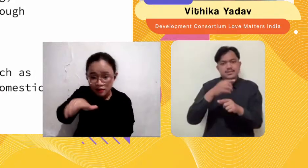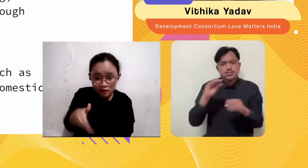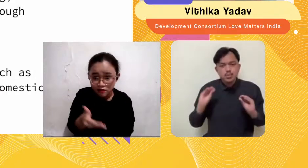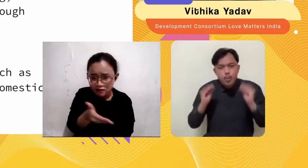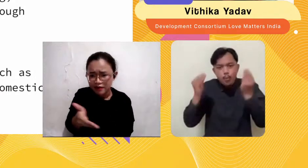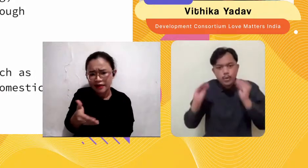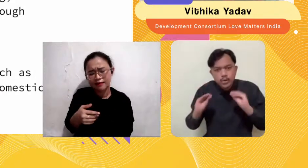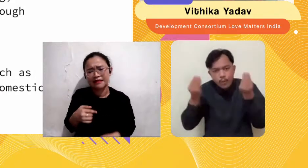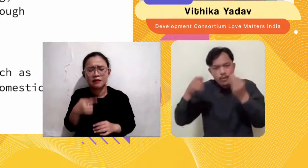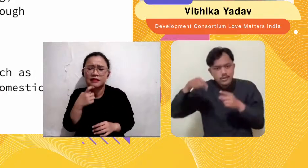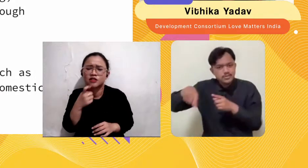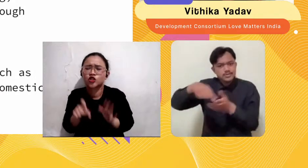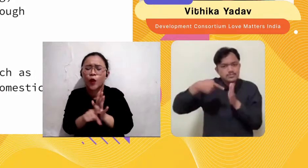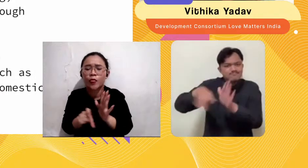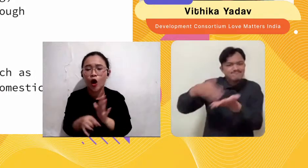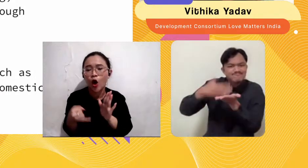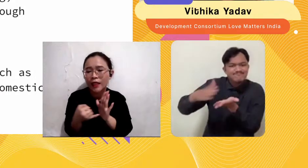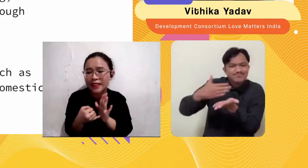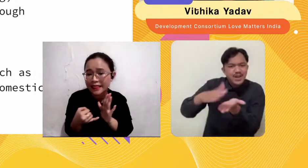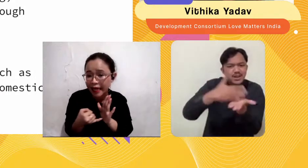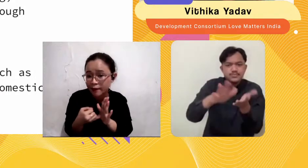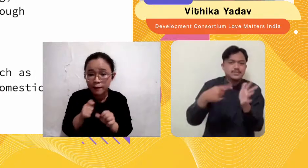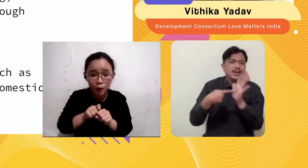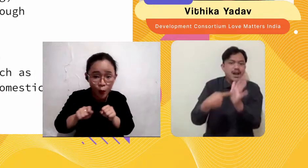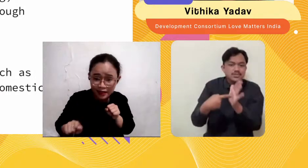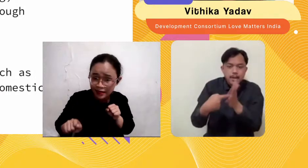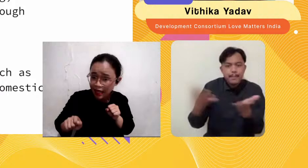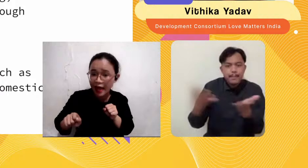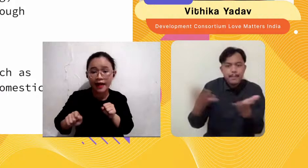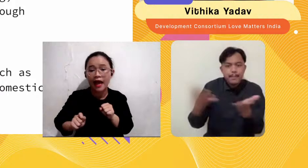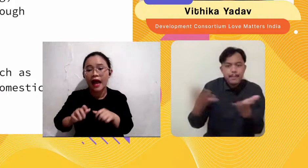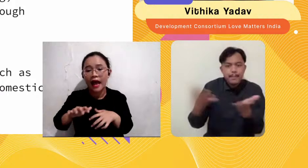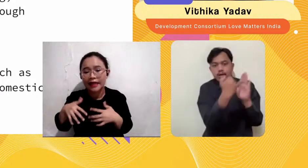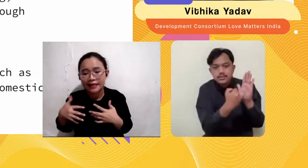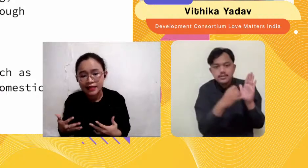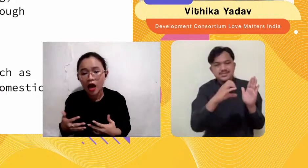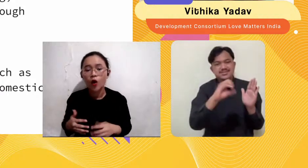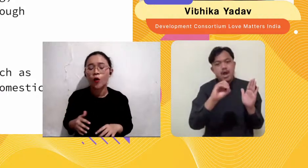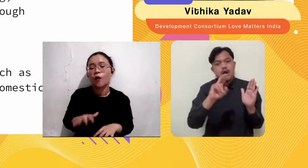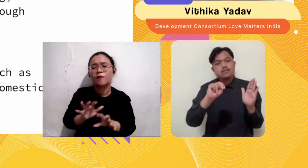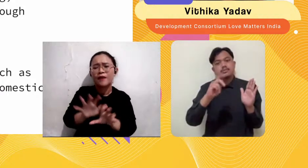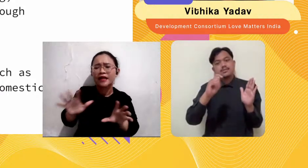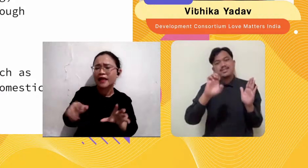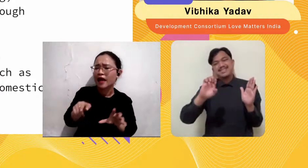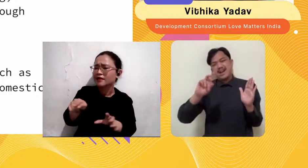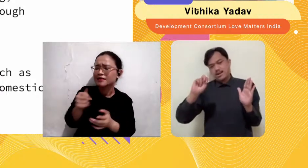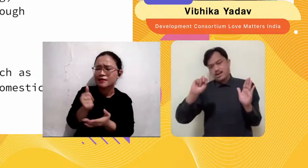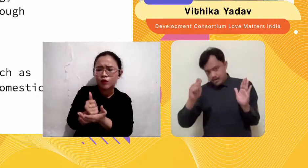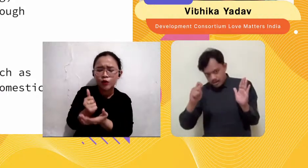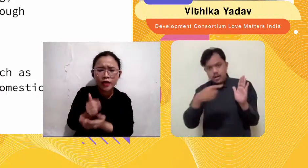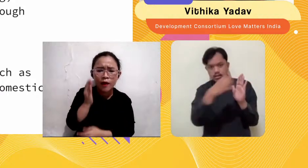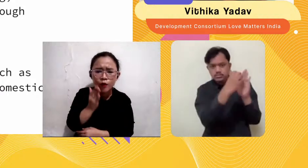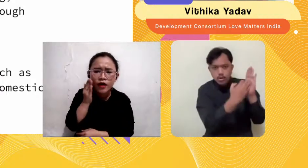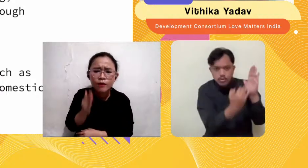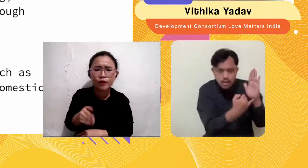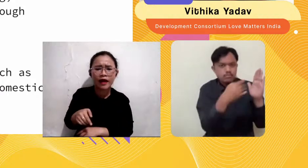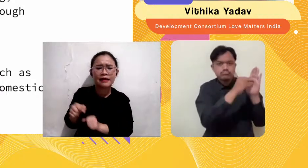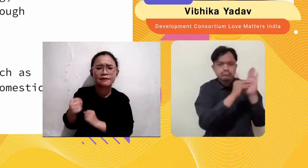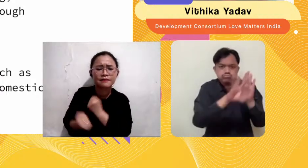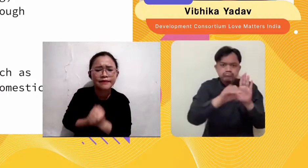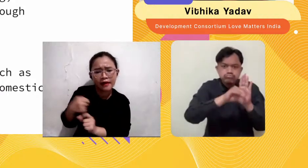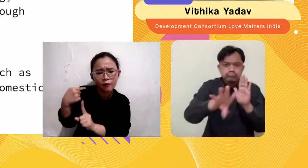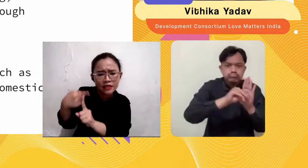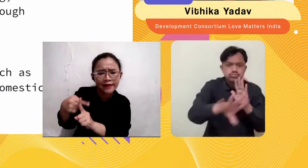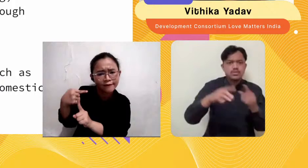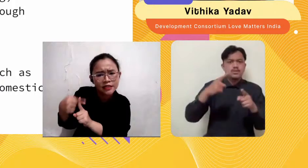how to make digital spaces much more positive, and where quality information can actually be produced by